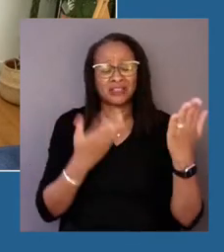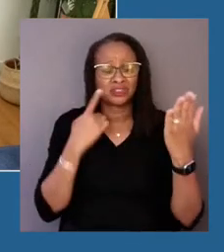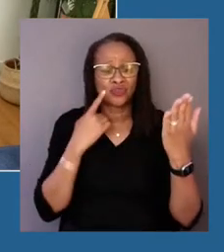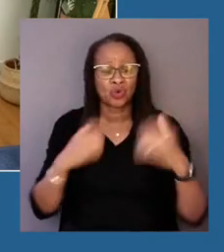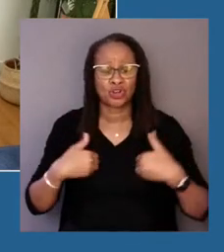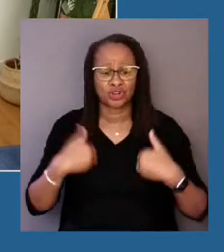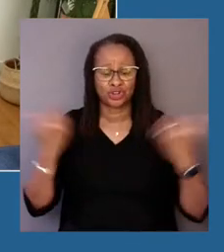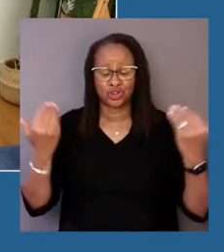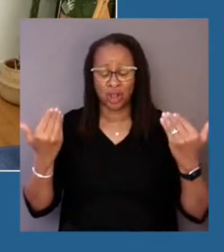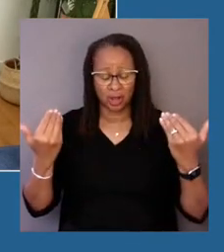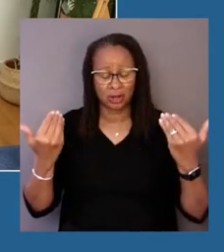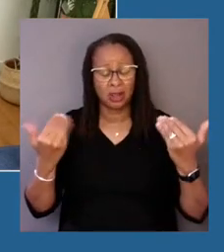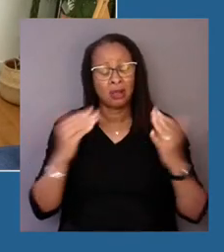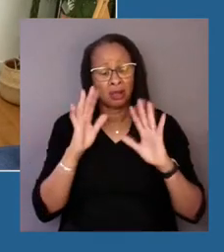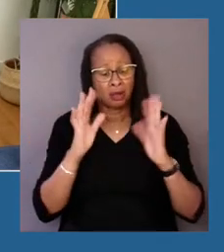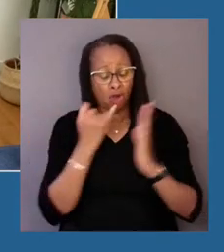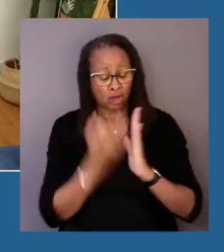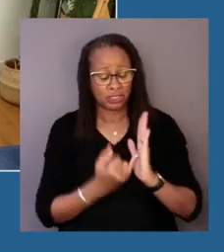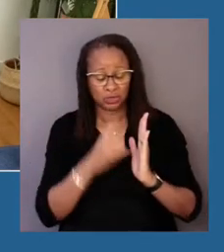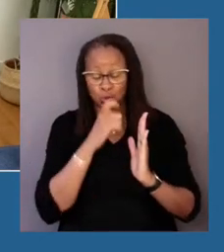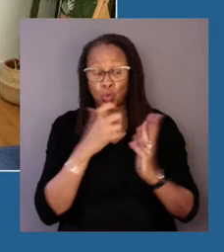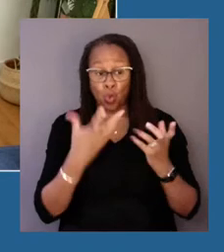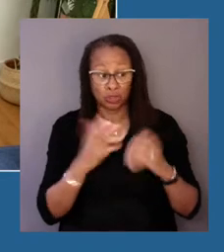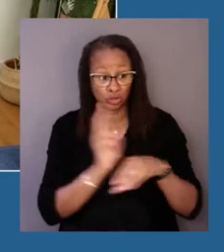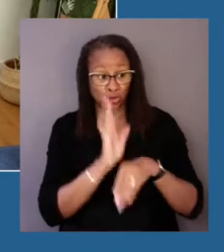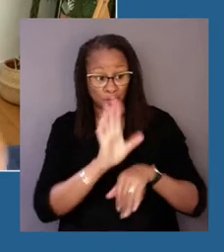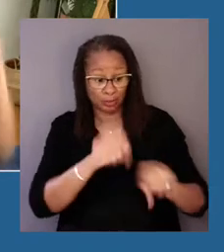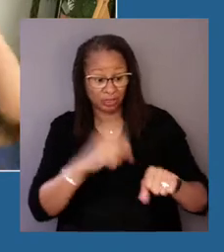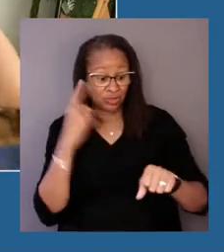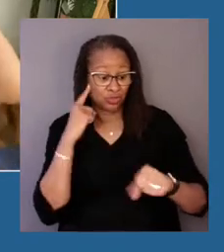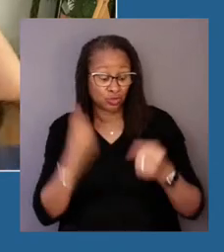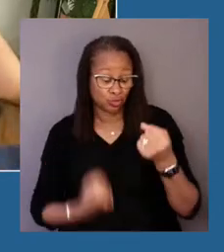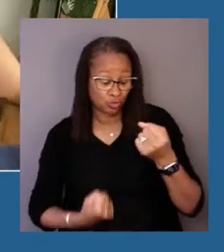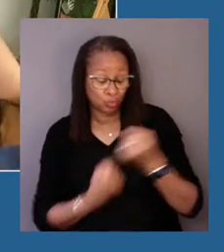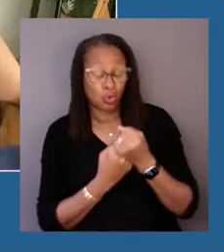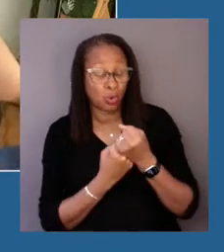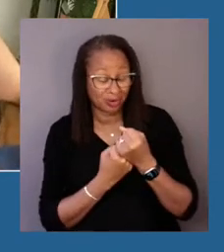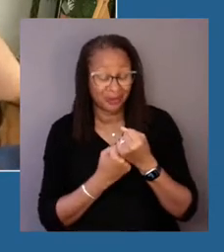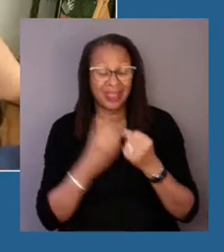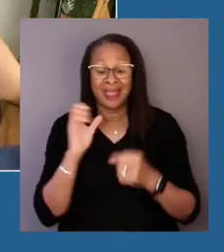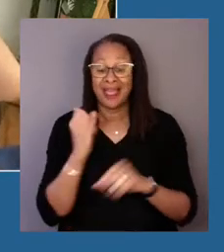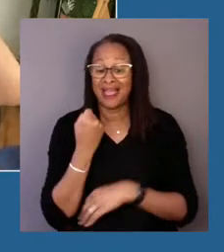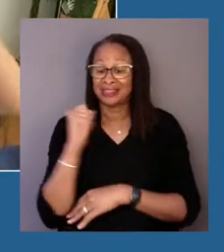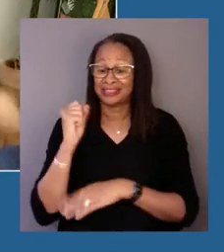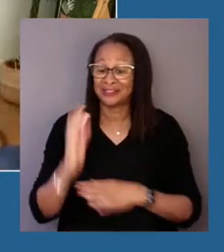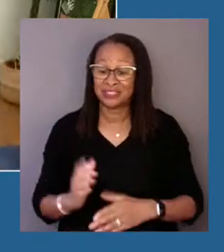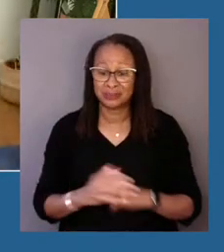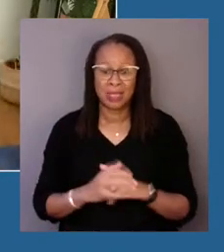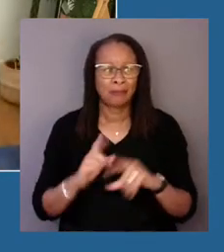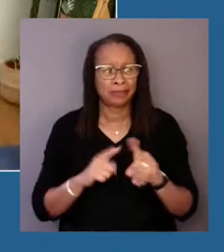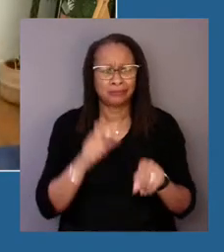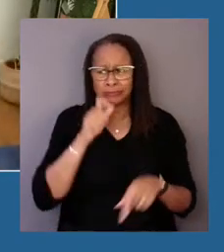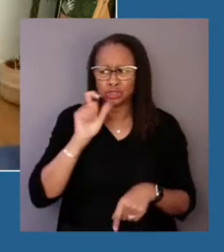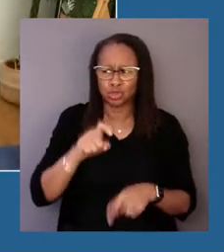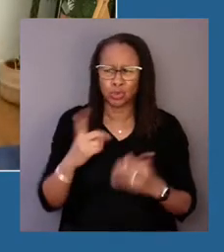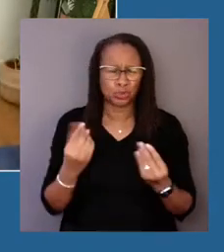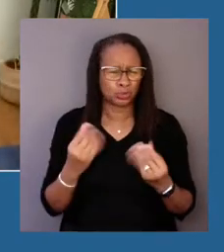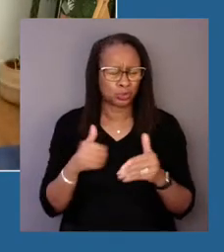activism yet are currently unsure on how to begin to do so? Yeah, thank you for that question. It's a really, really good one, you